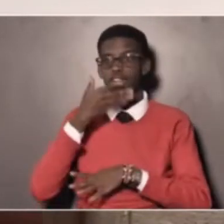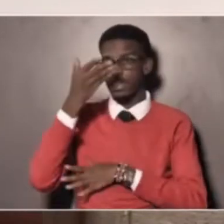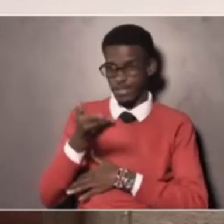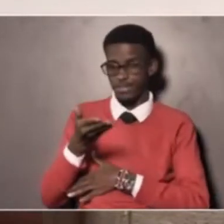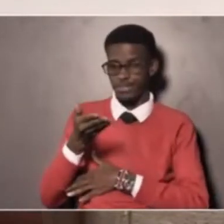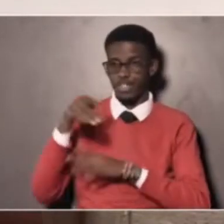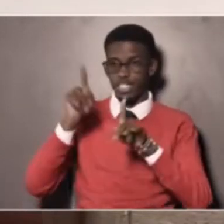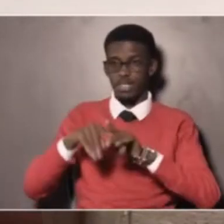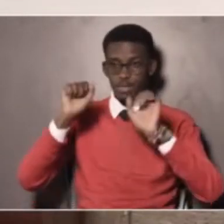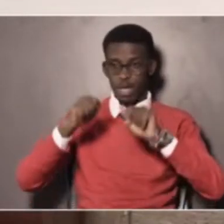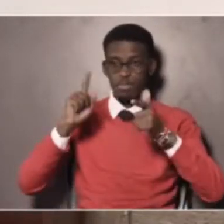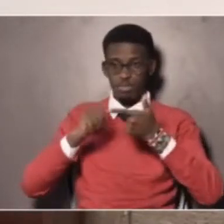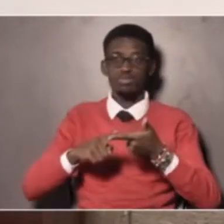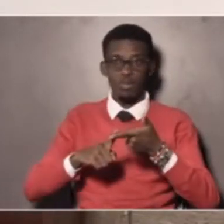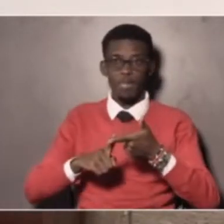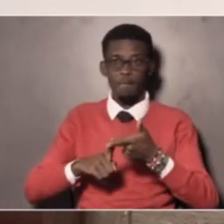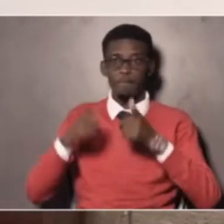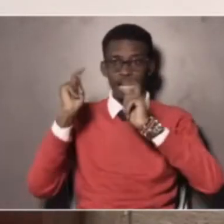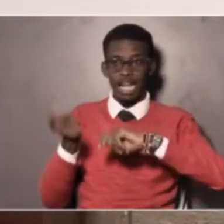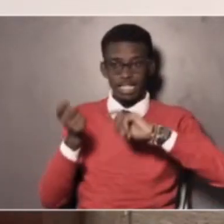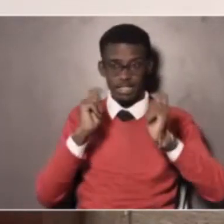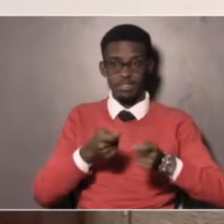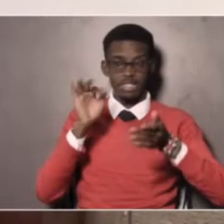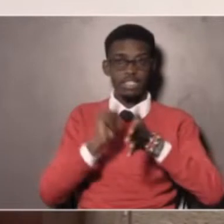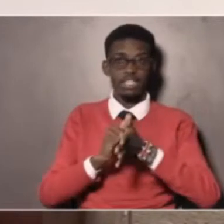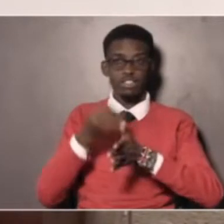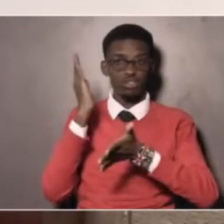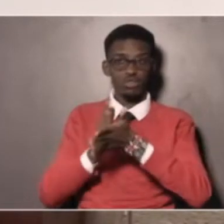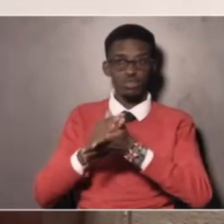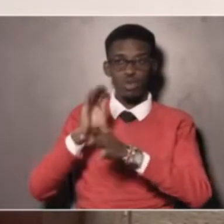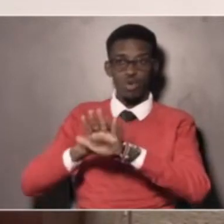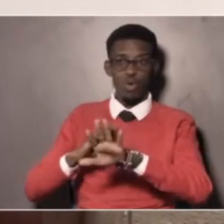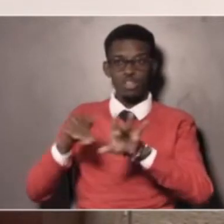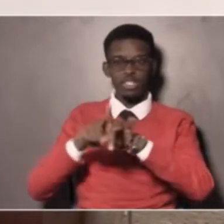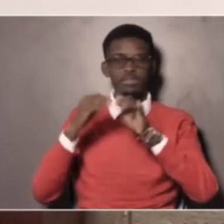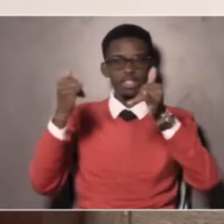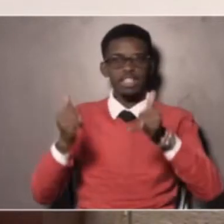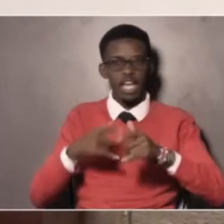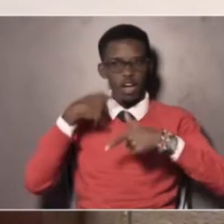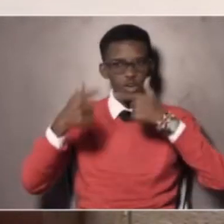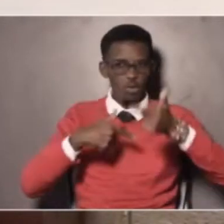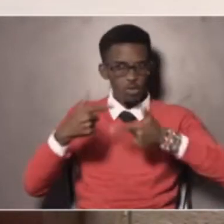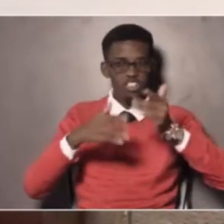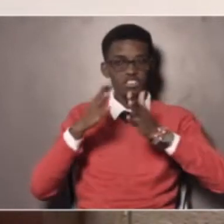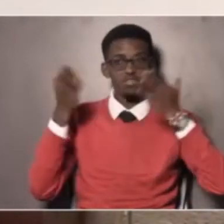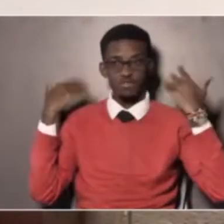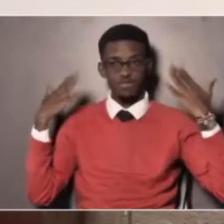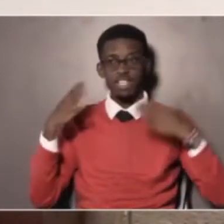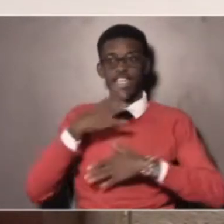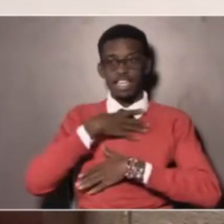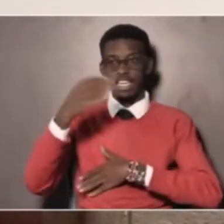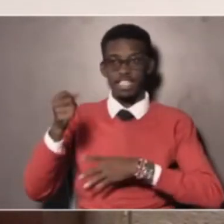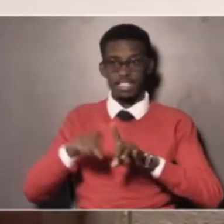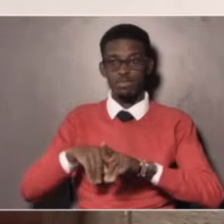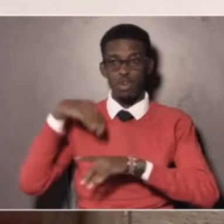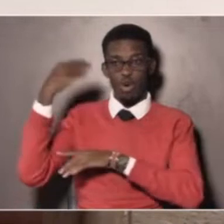power to be able to testify that he's good and his love endures forever. And as long